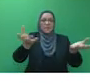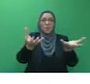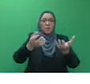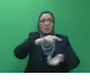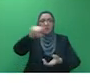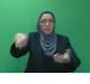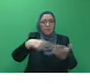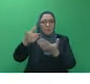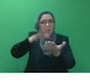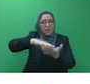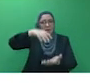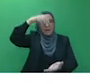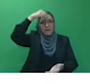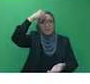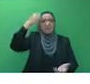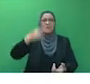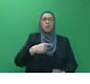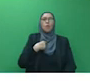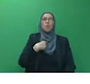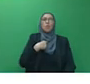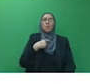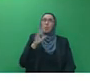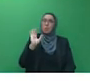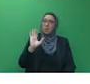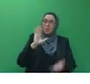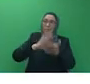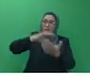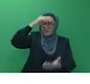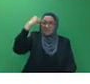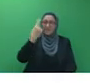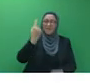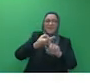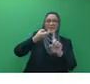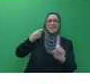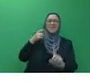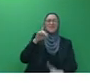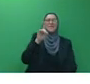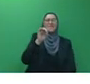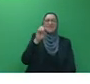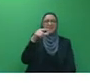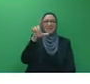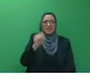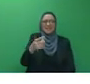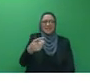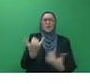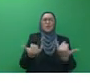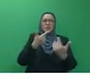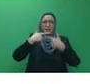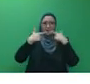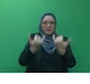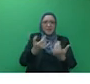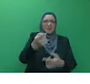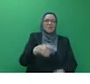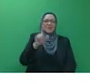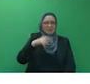lim today and on top of besides you laugh okay we'll laugh at that right now but uh something we want to do something if you just give